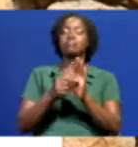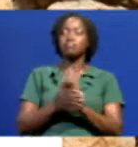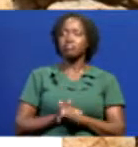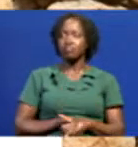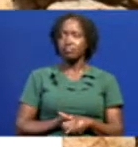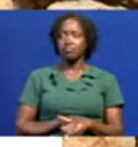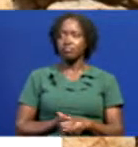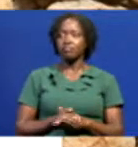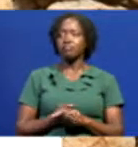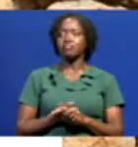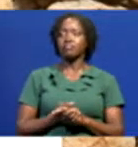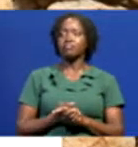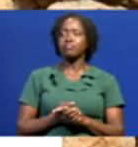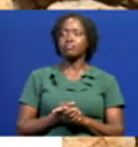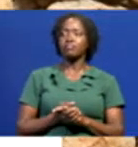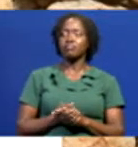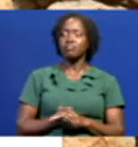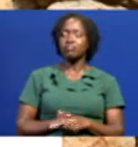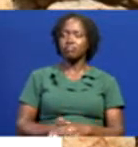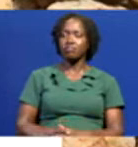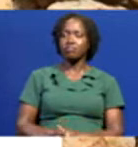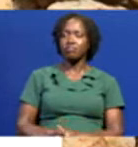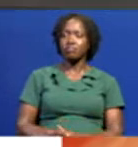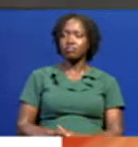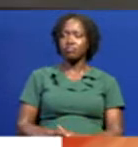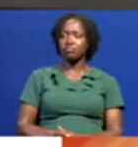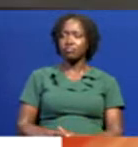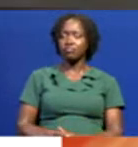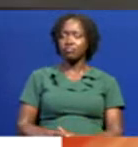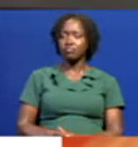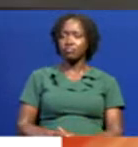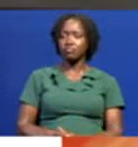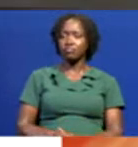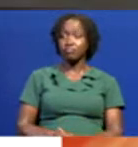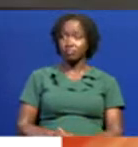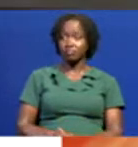KBC Channel 1, I am Frederick Parsayo. Yeah, next.